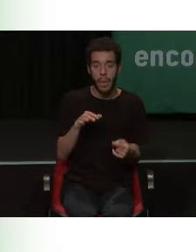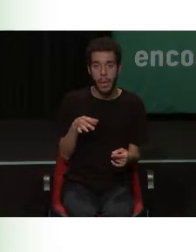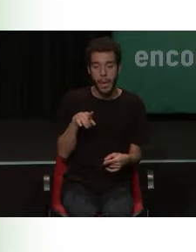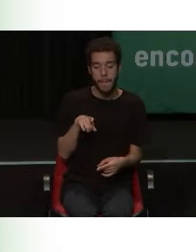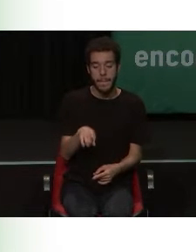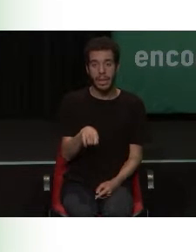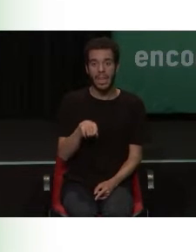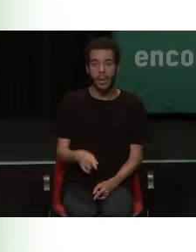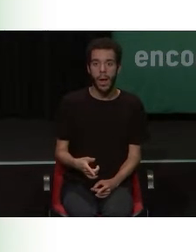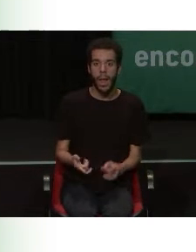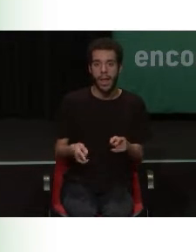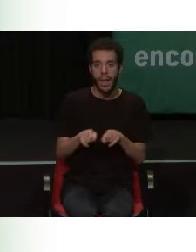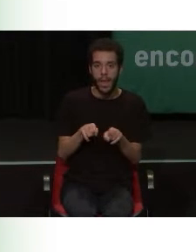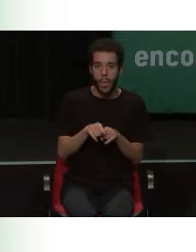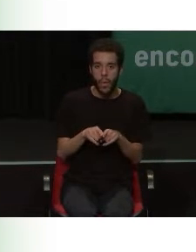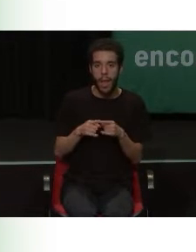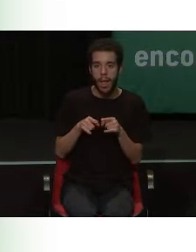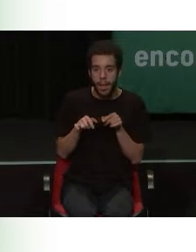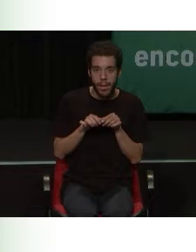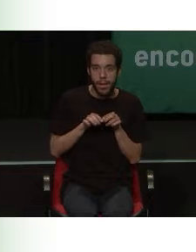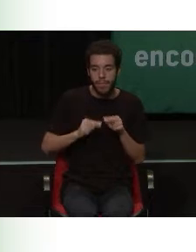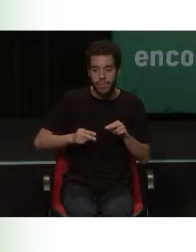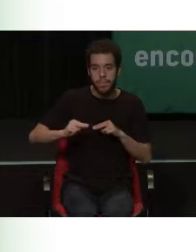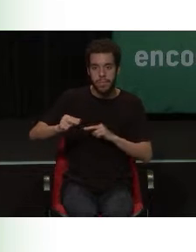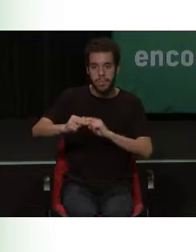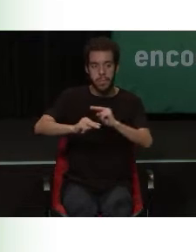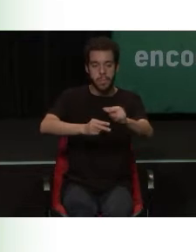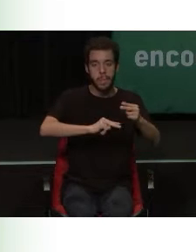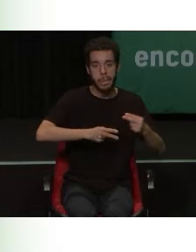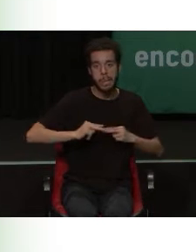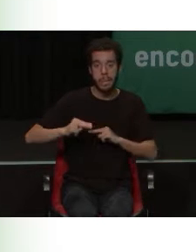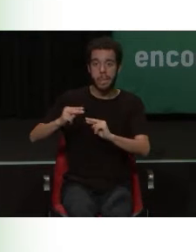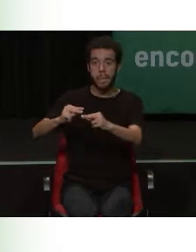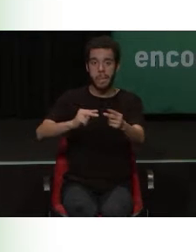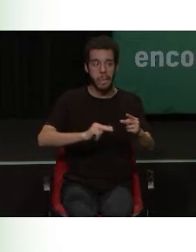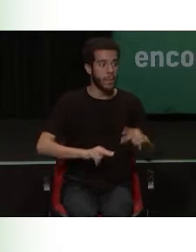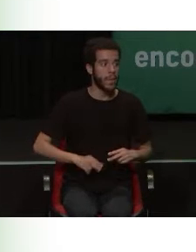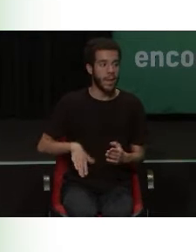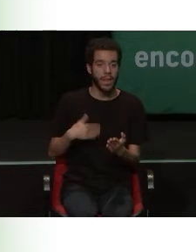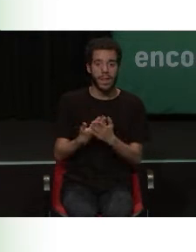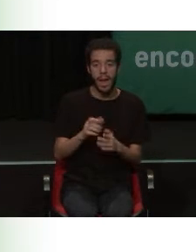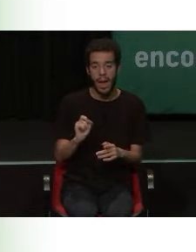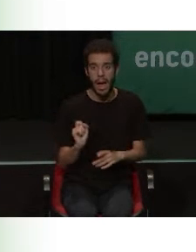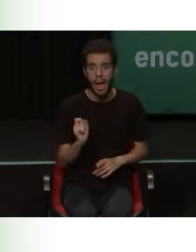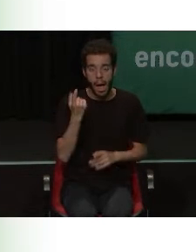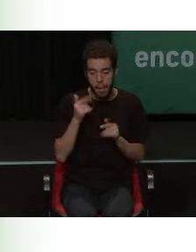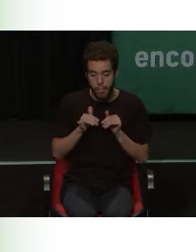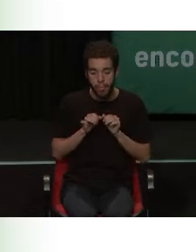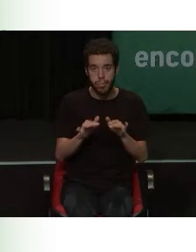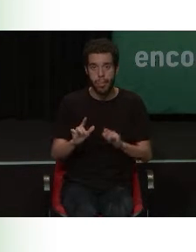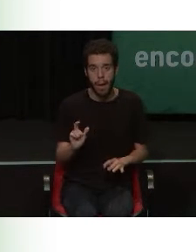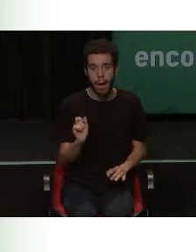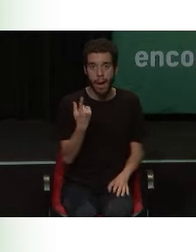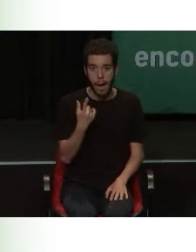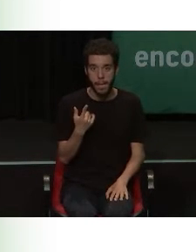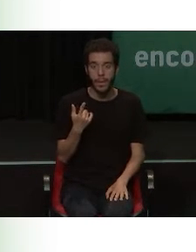the gene chooses to be in an element which can transfer across different bacterial